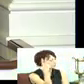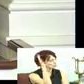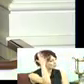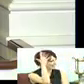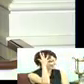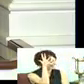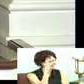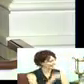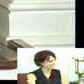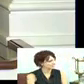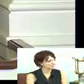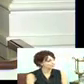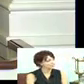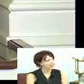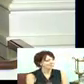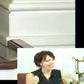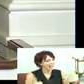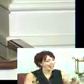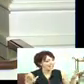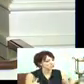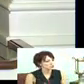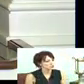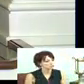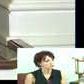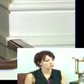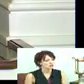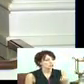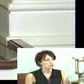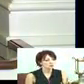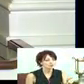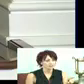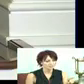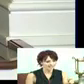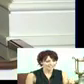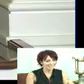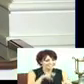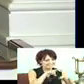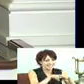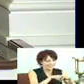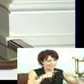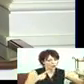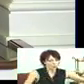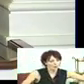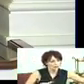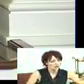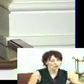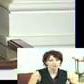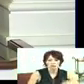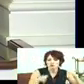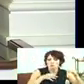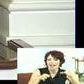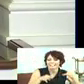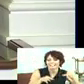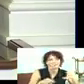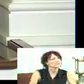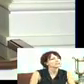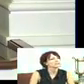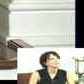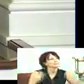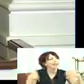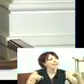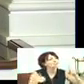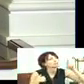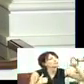top, and there in a wheelchair, Sini was supervising the nurses. And I thought, they told me she was